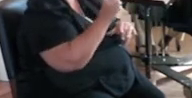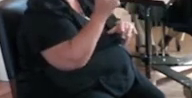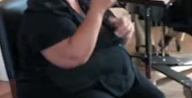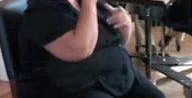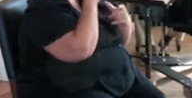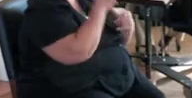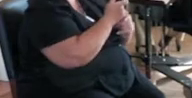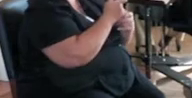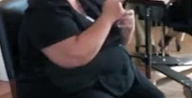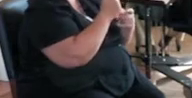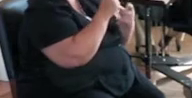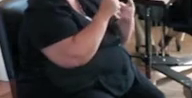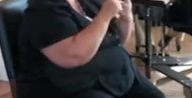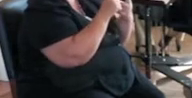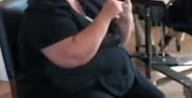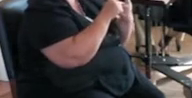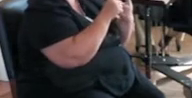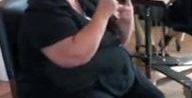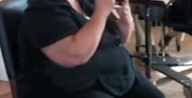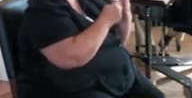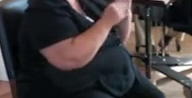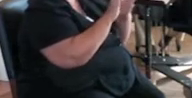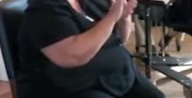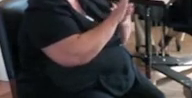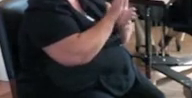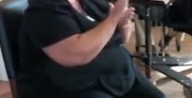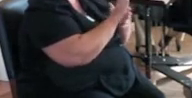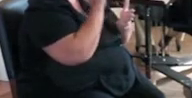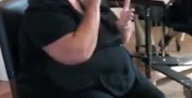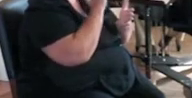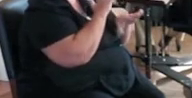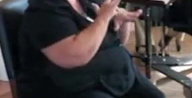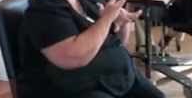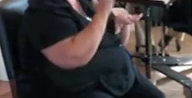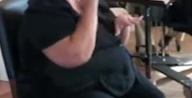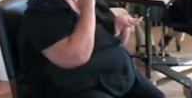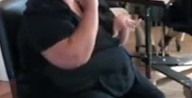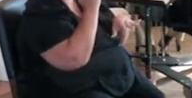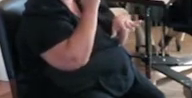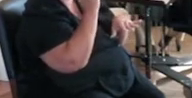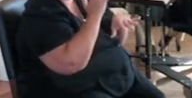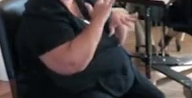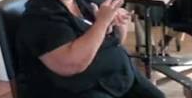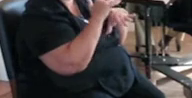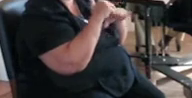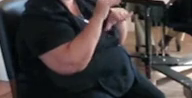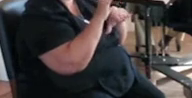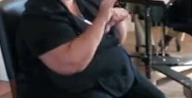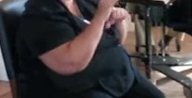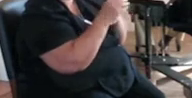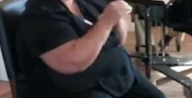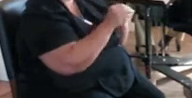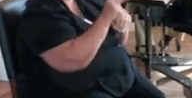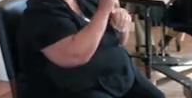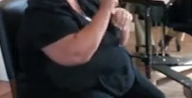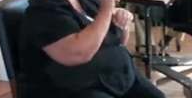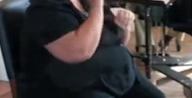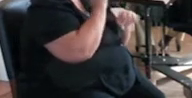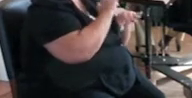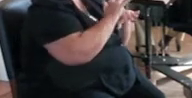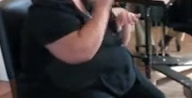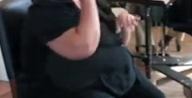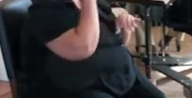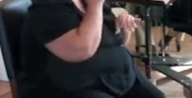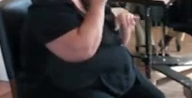of their papers would be available. I know Judy's is available in the church office. Ken's will be available if it's not already, and